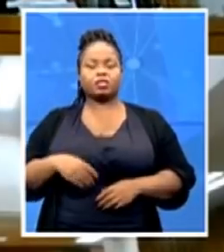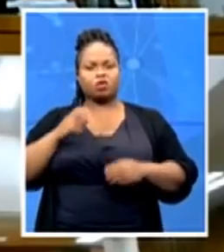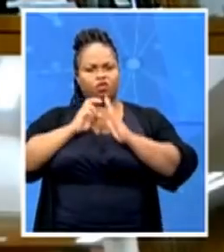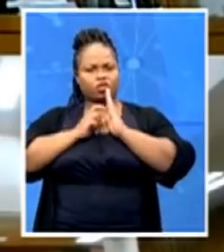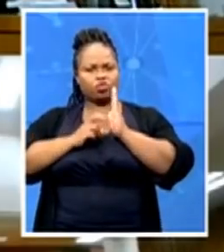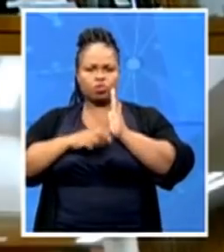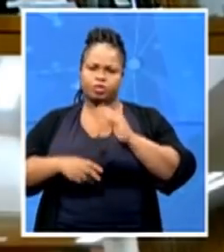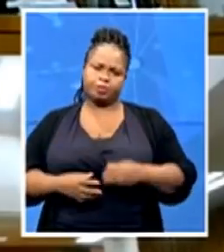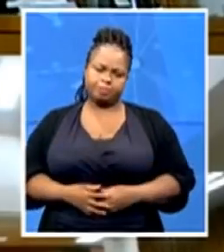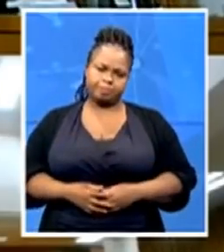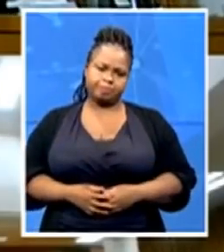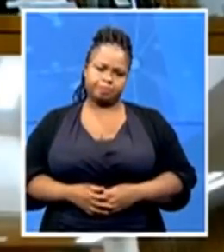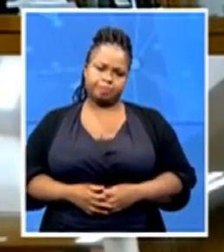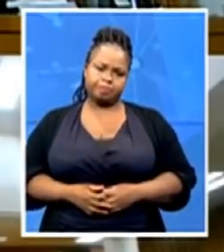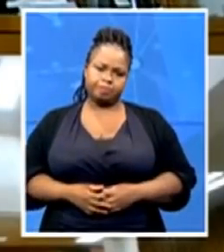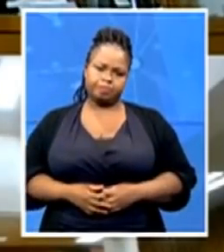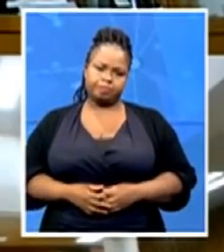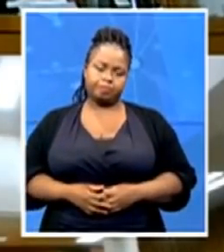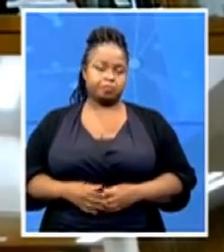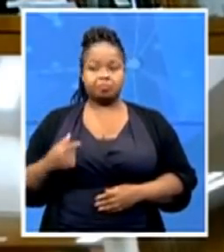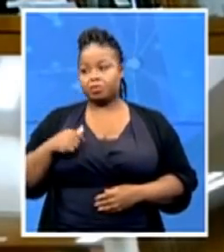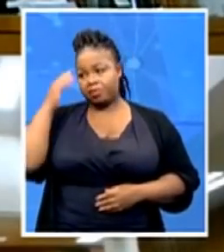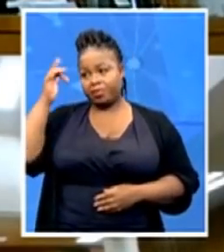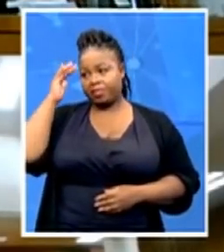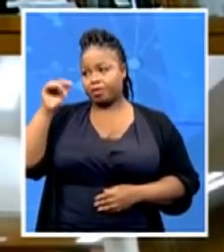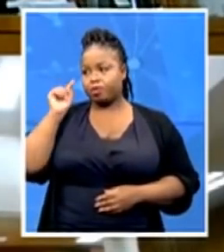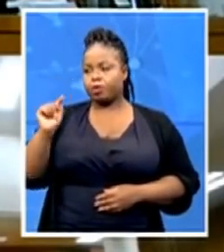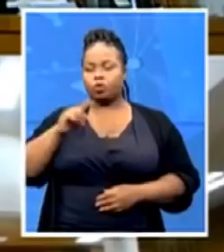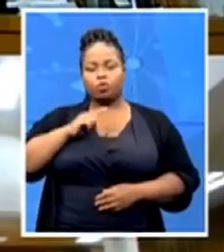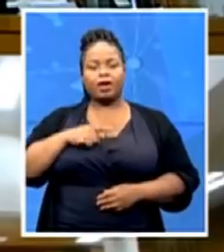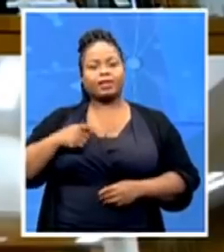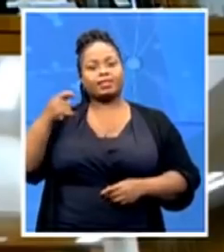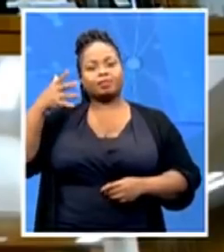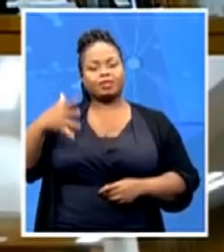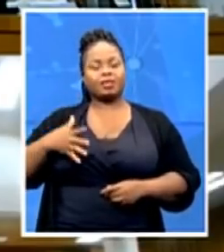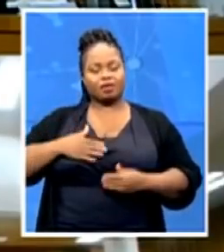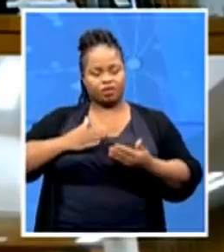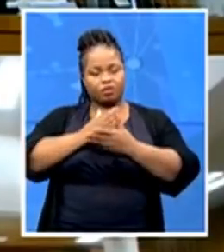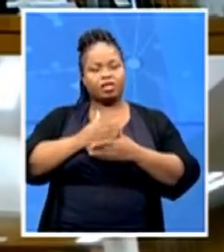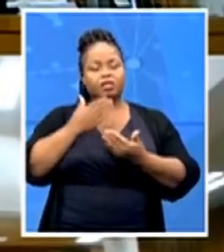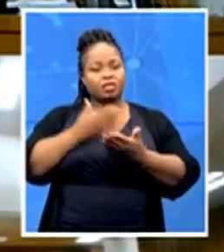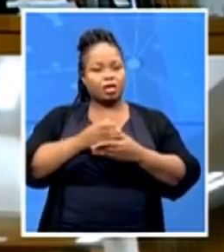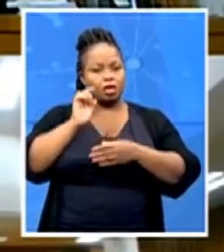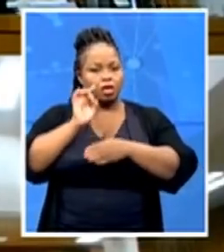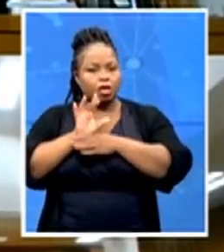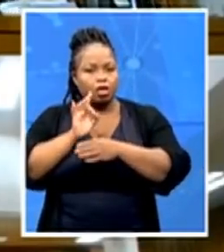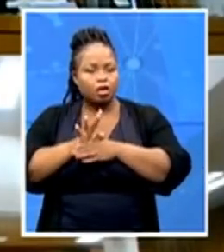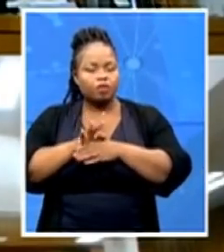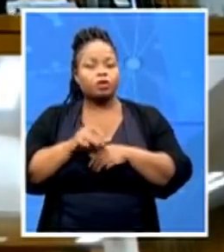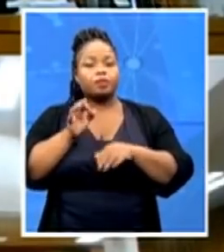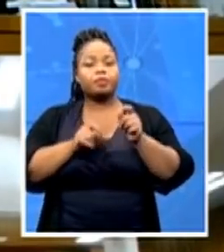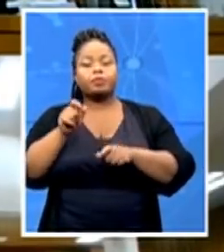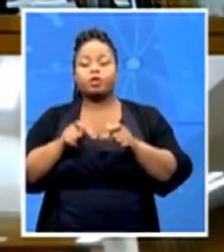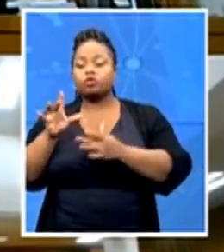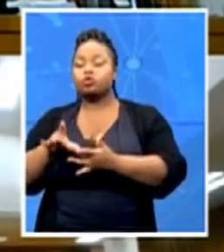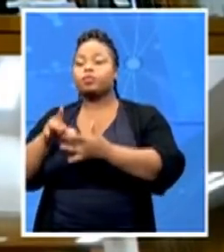it provides that while the Speaker is obliged to give due consideration to all persons nominated by the political parties represented in the Assembly, it